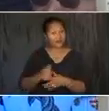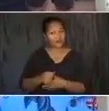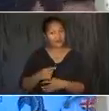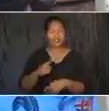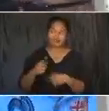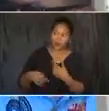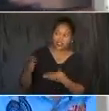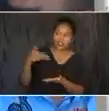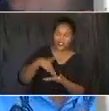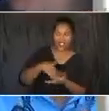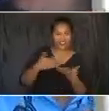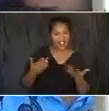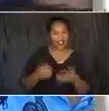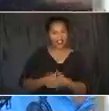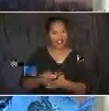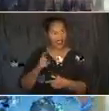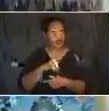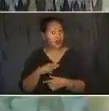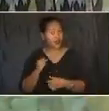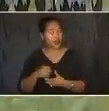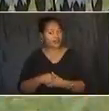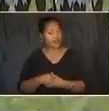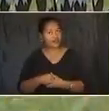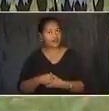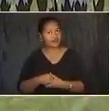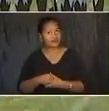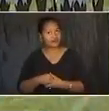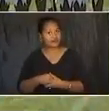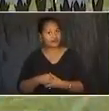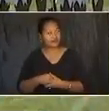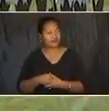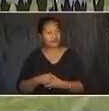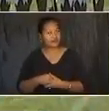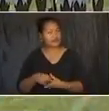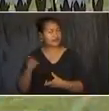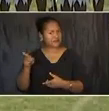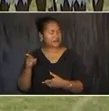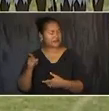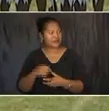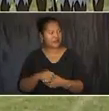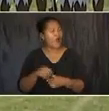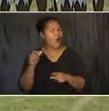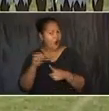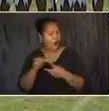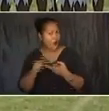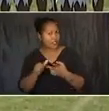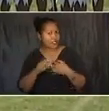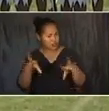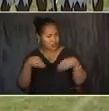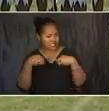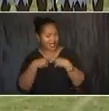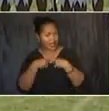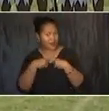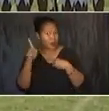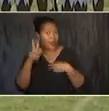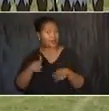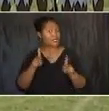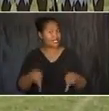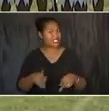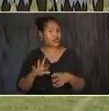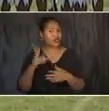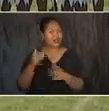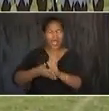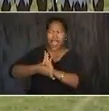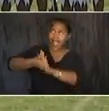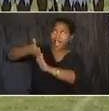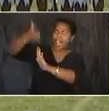tu mai e tu la ka membele tira ni ira rambau laki tingo matalanga karator ndo ni tutu ena veta sare dake di